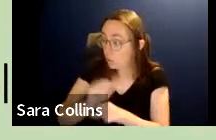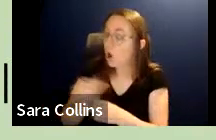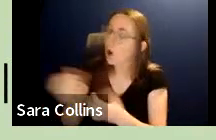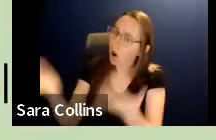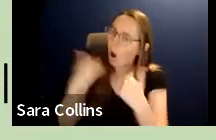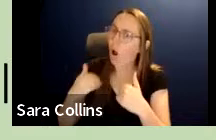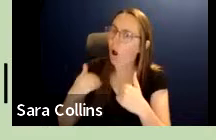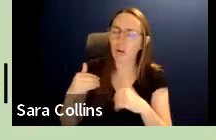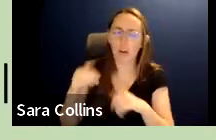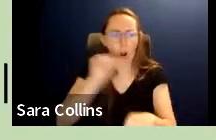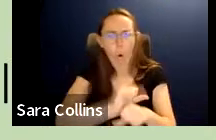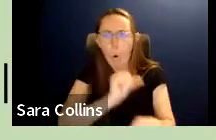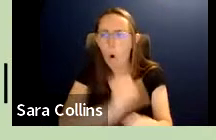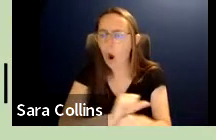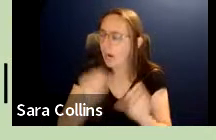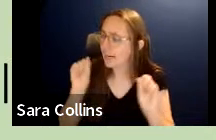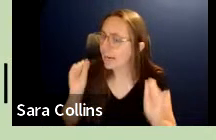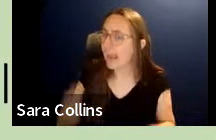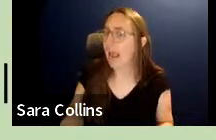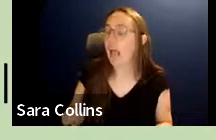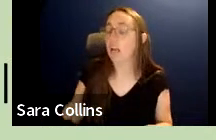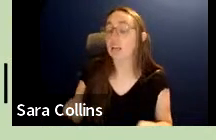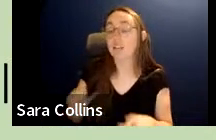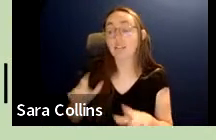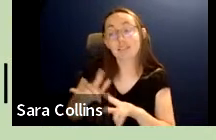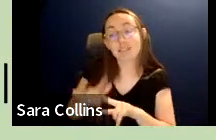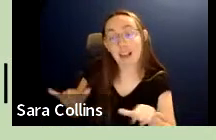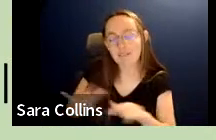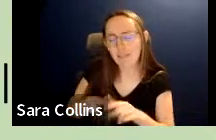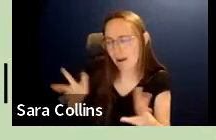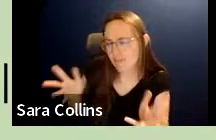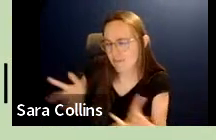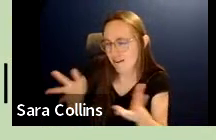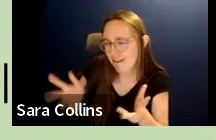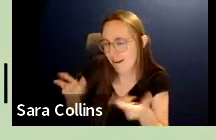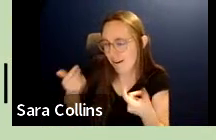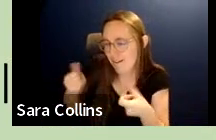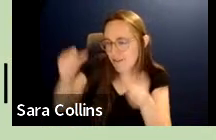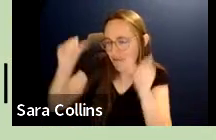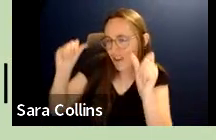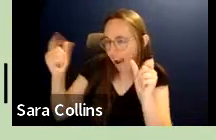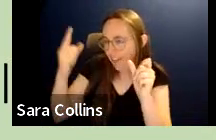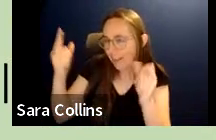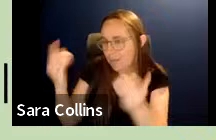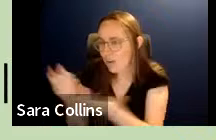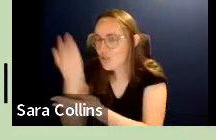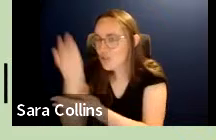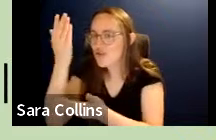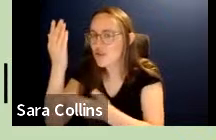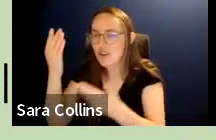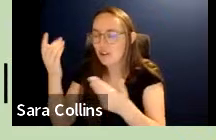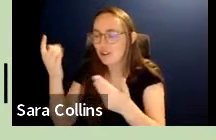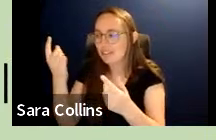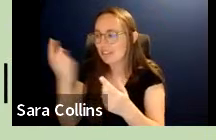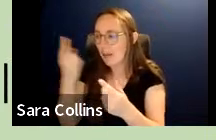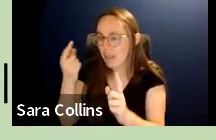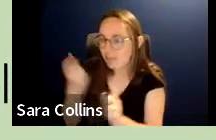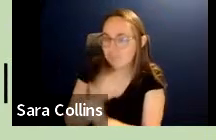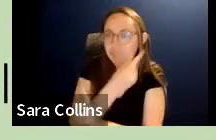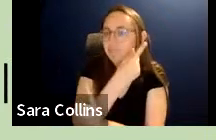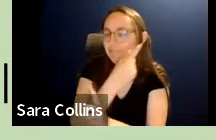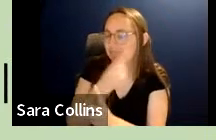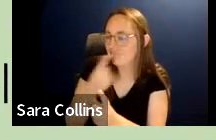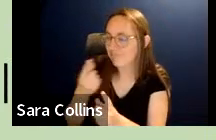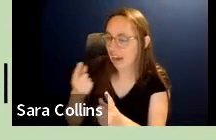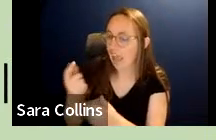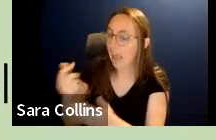want to make that possible, but we also encourage people to get out of their comfort zone a little bit sometimes and try some new things and